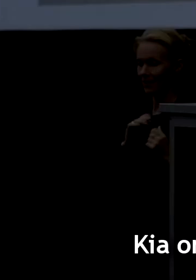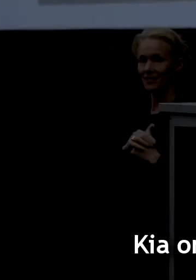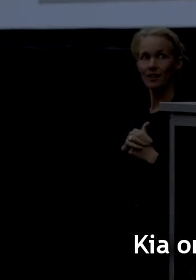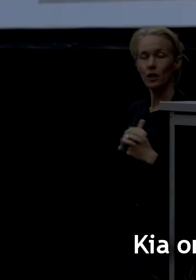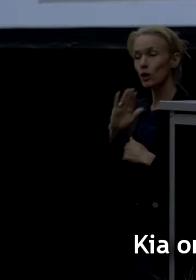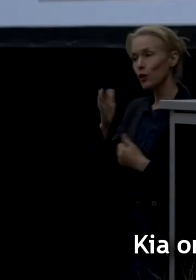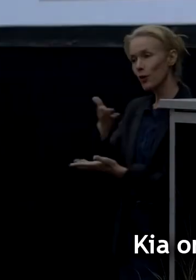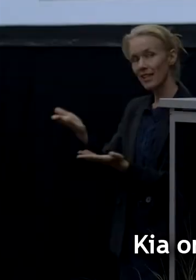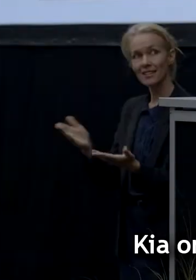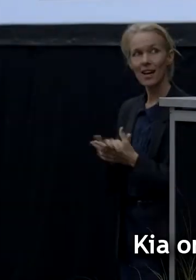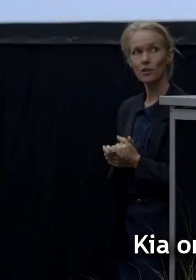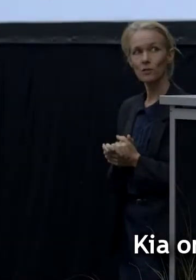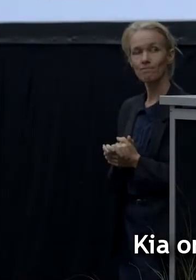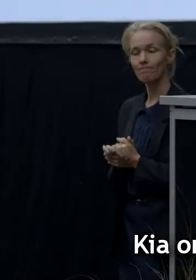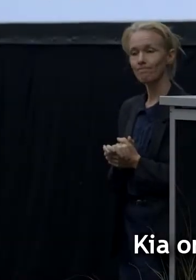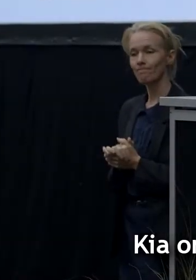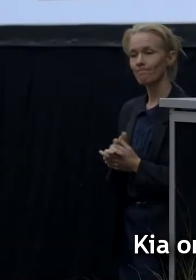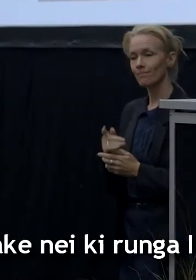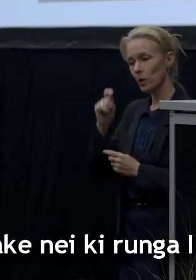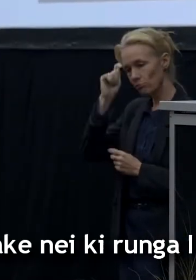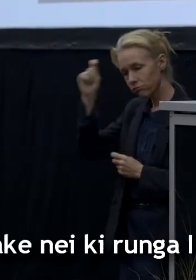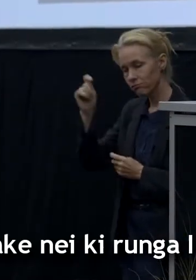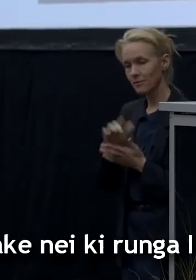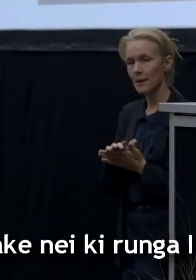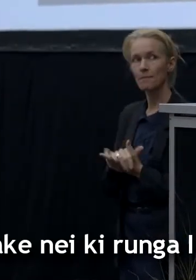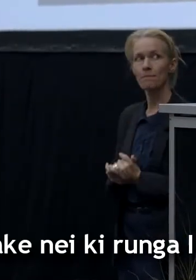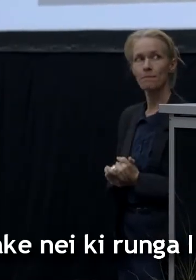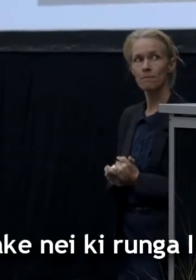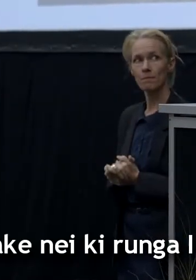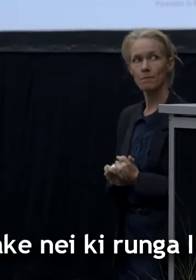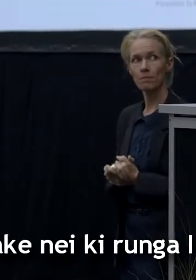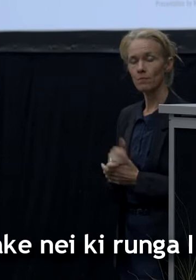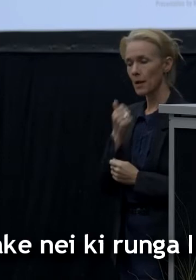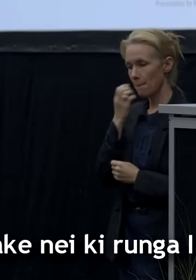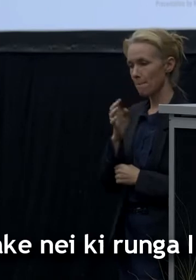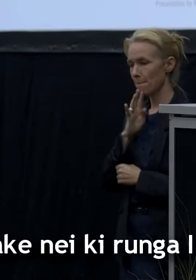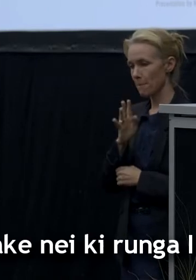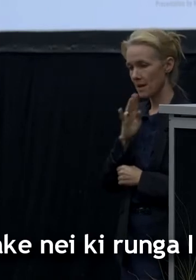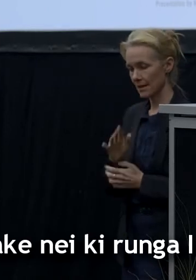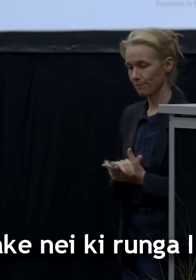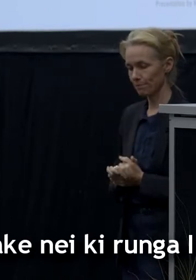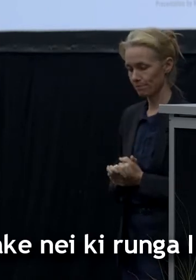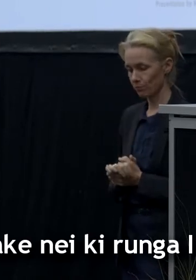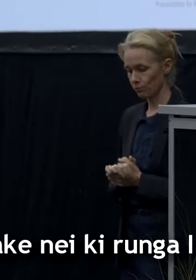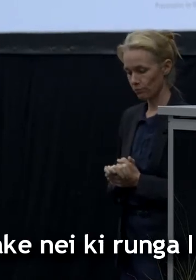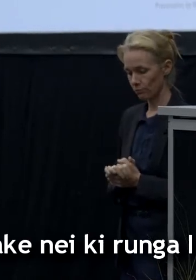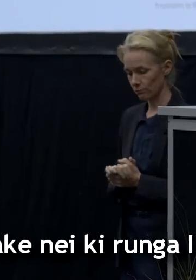Kia ora tātou, ngā mihi kia koutou. I tuake rei kiru nei te atamira ki te putatu o koutou